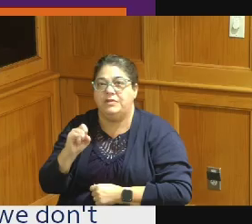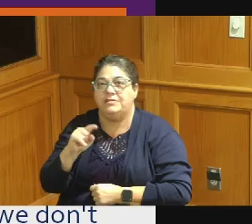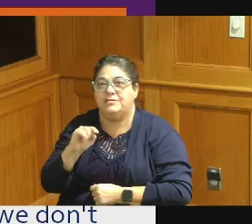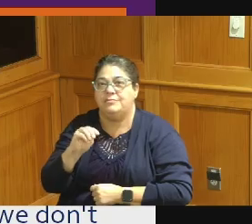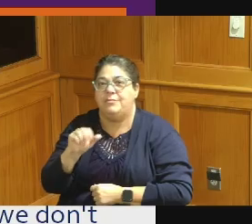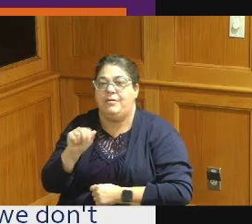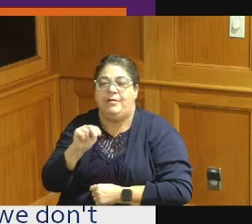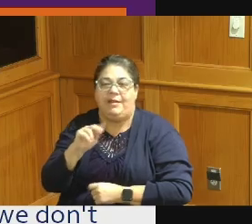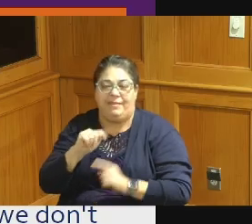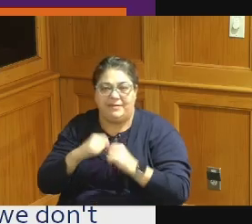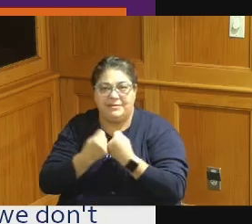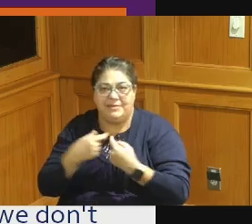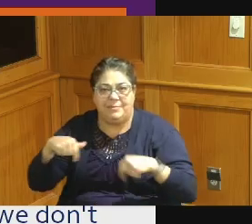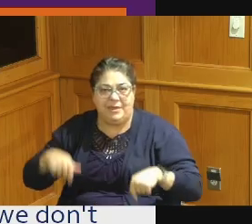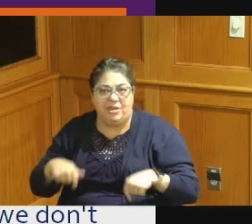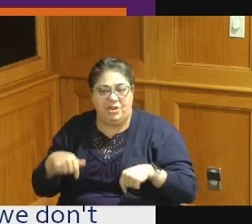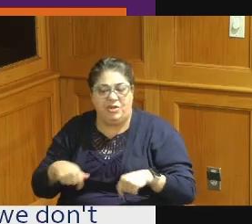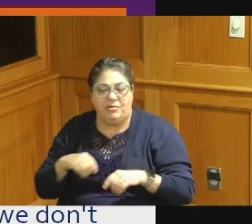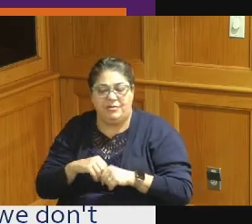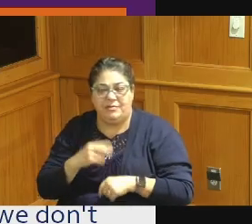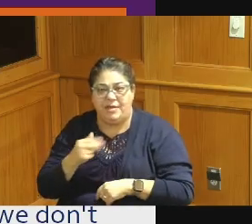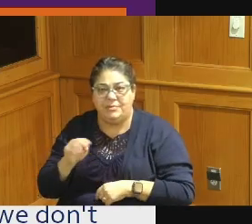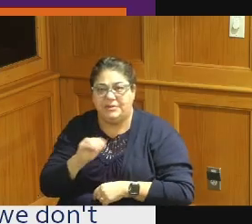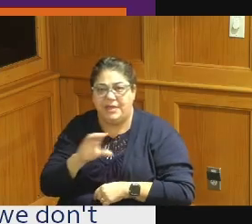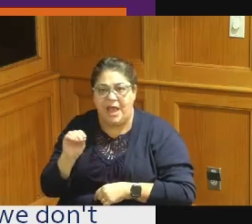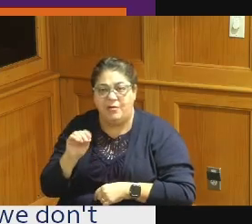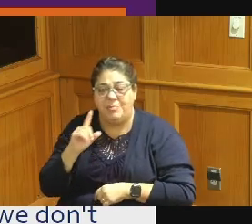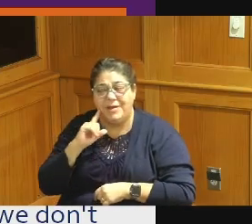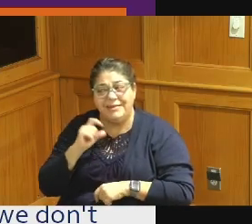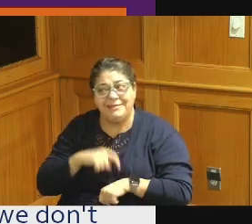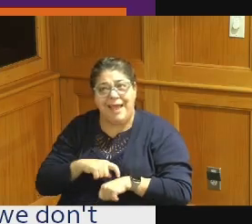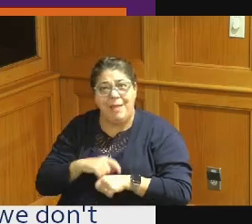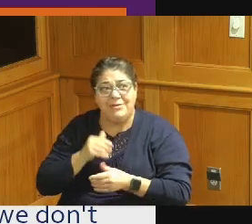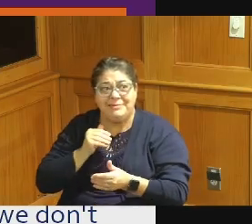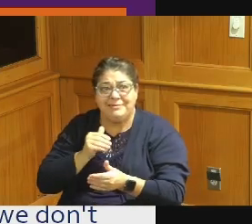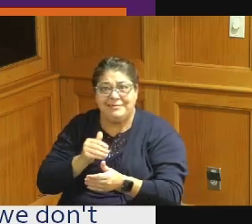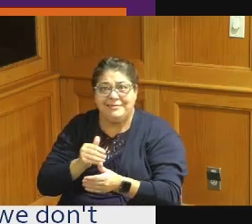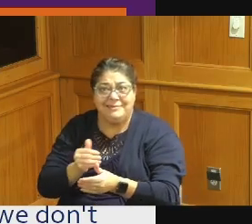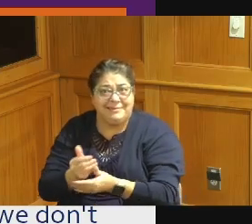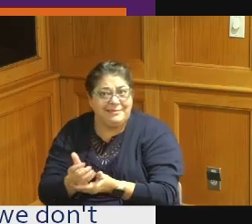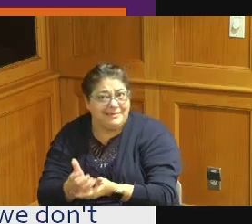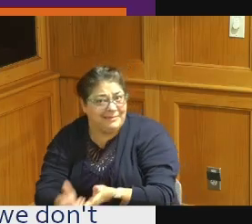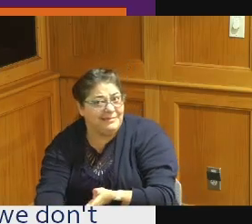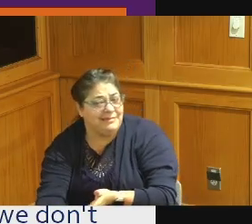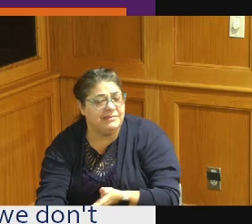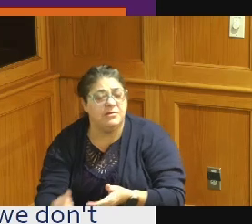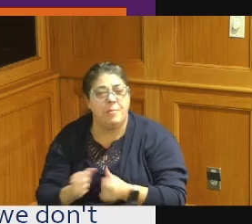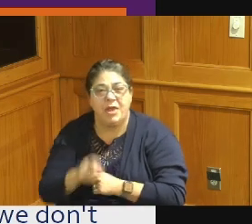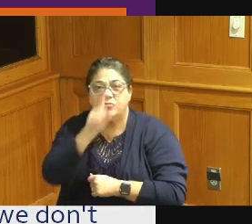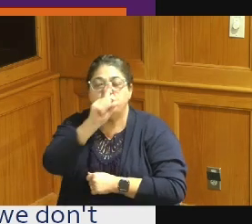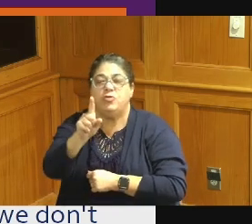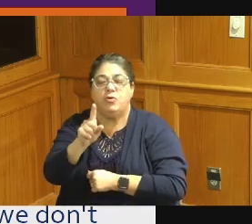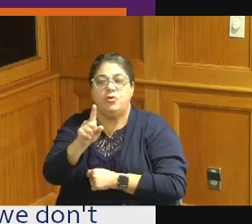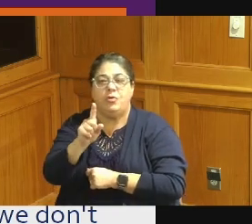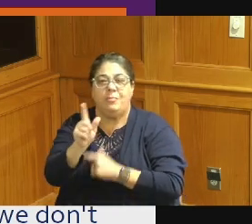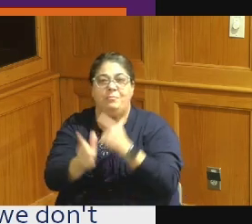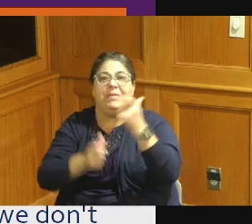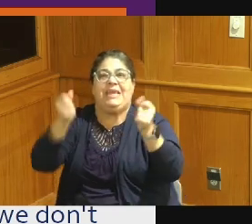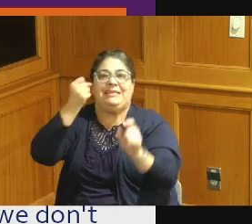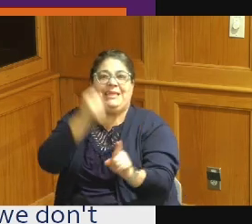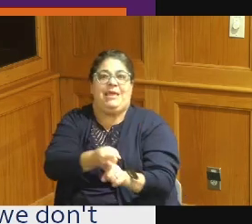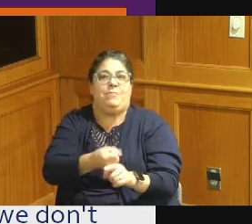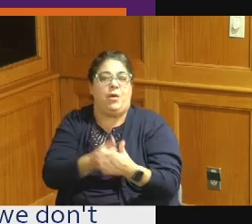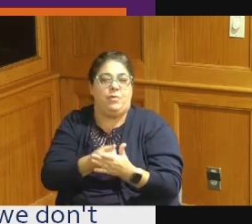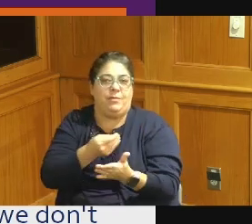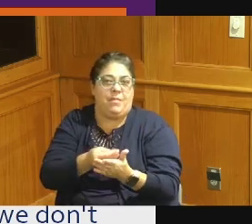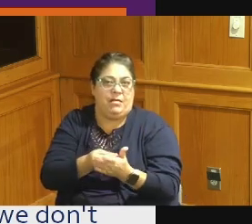here. But we want to be in regular communication with you all. As these timing pressures are mounting, let's be aware of making sure we have the biggest impact with the